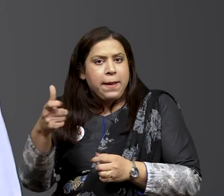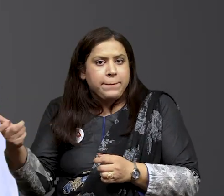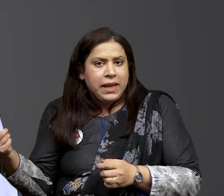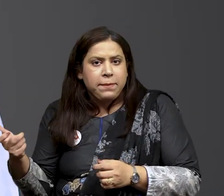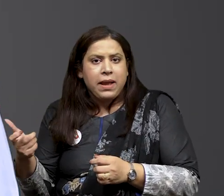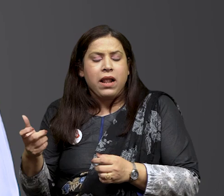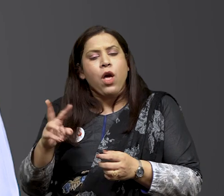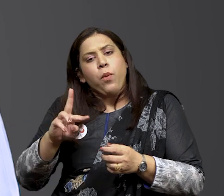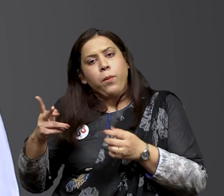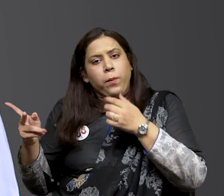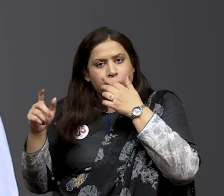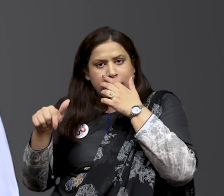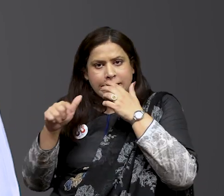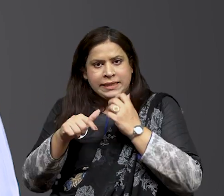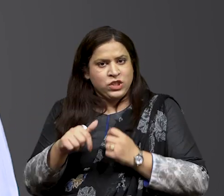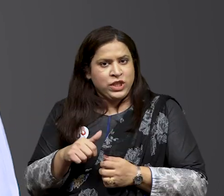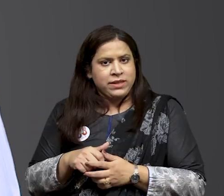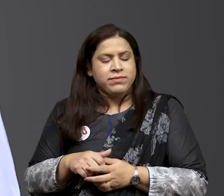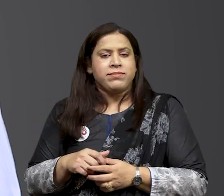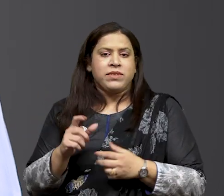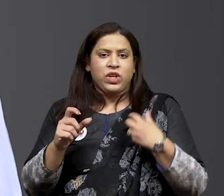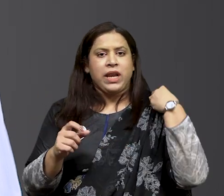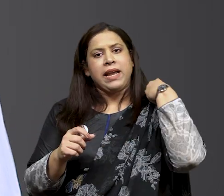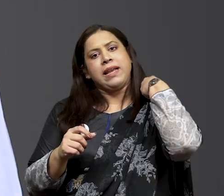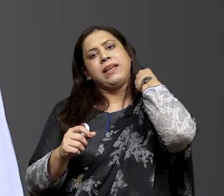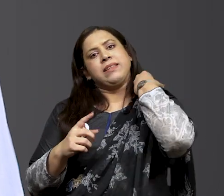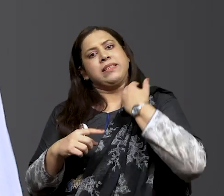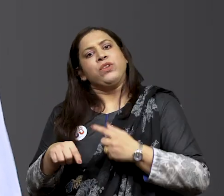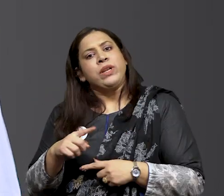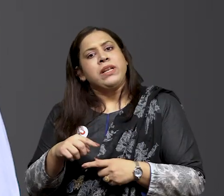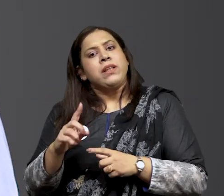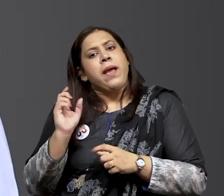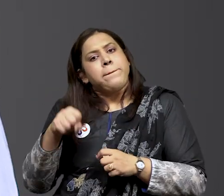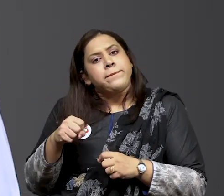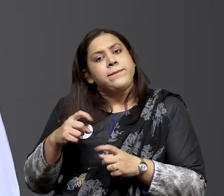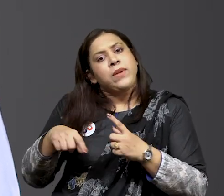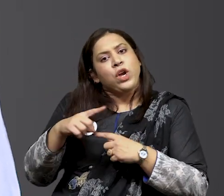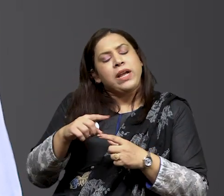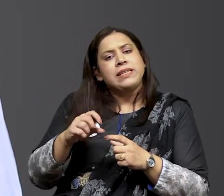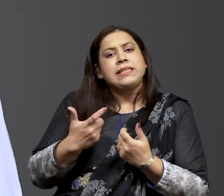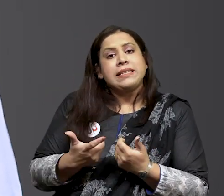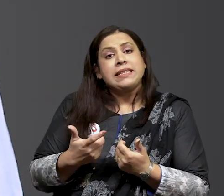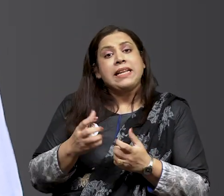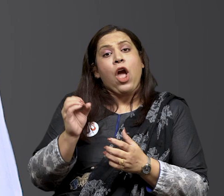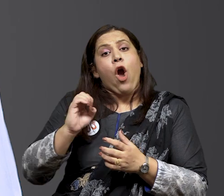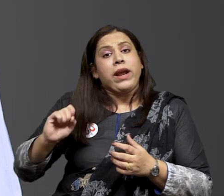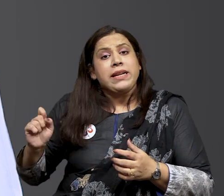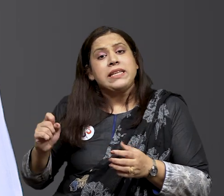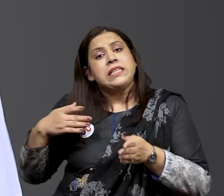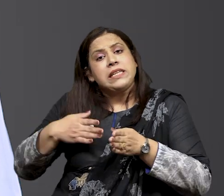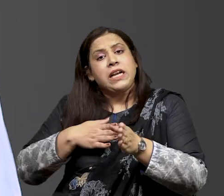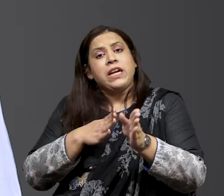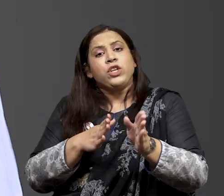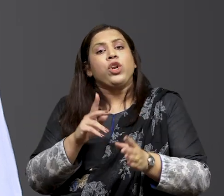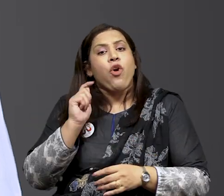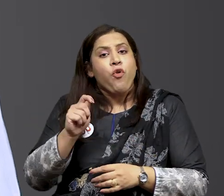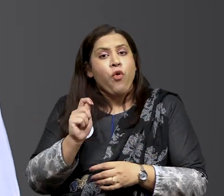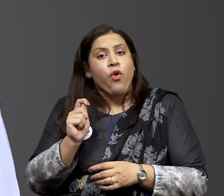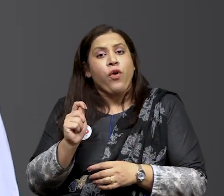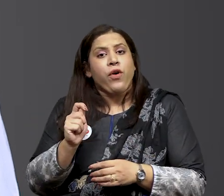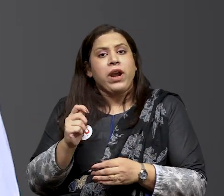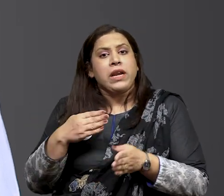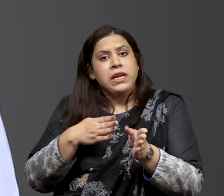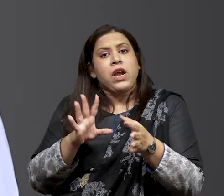people ready to take up those positions once the current batch goes out. And so in that sense, to ensure that the organization continues